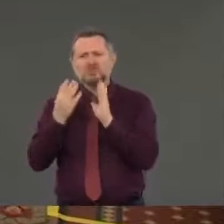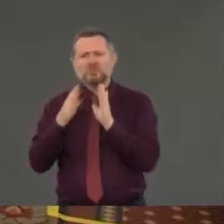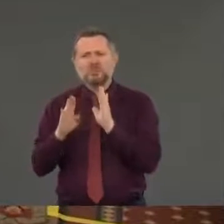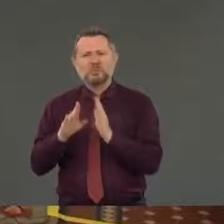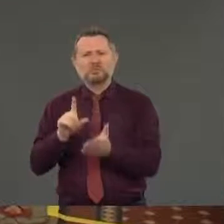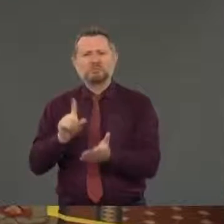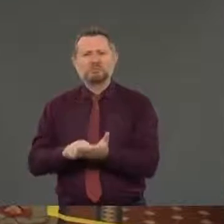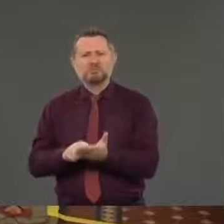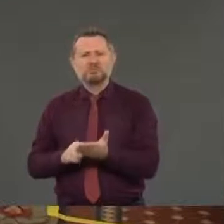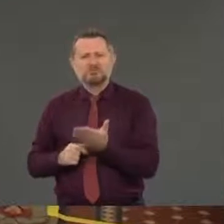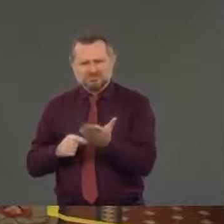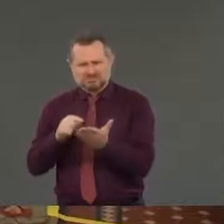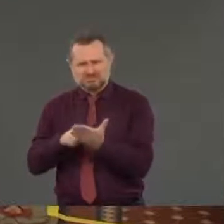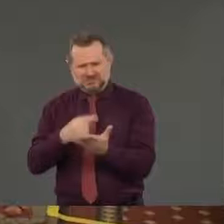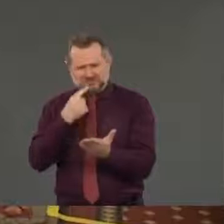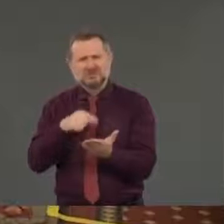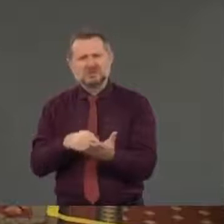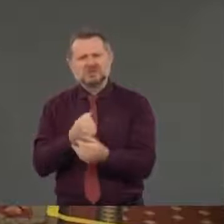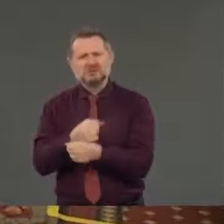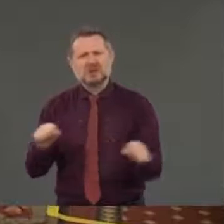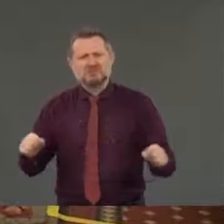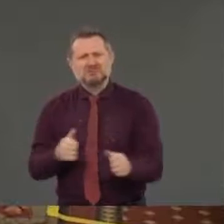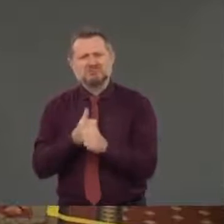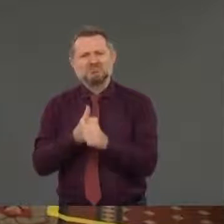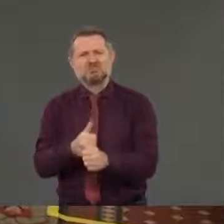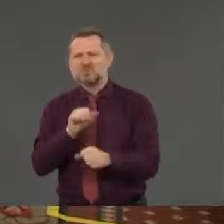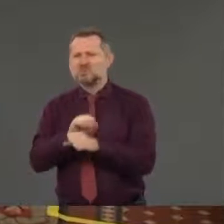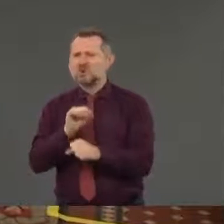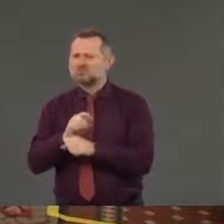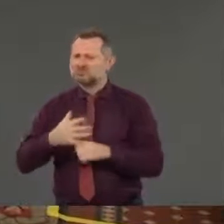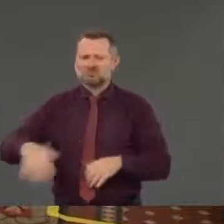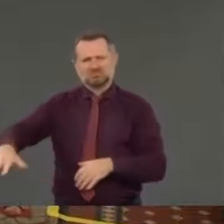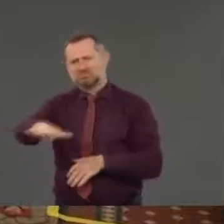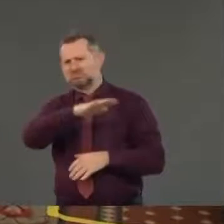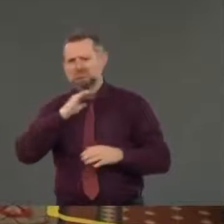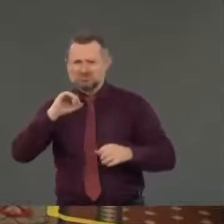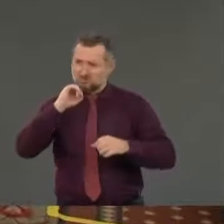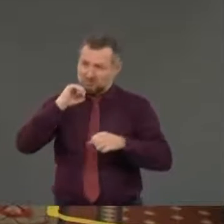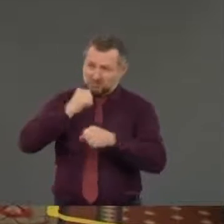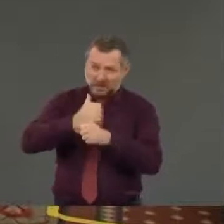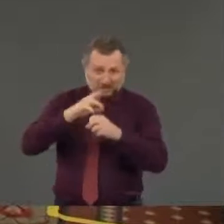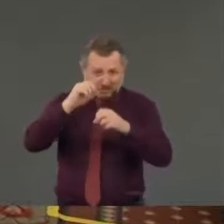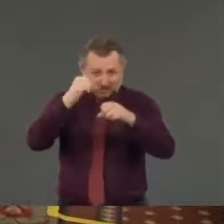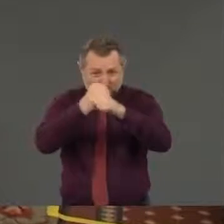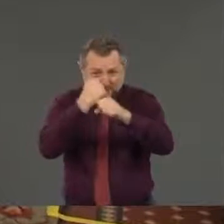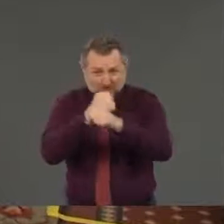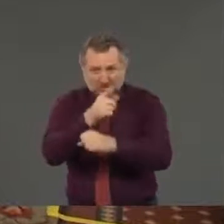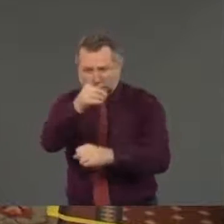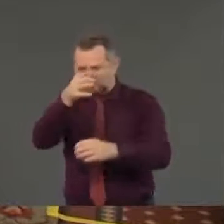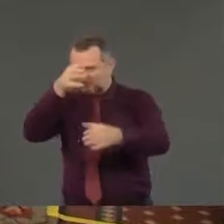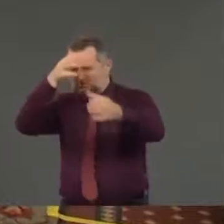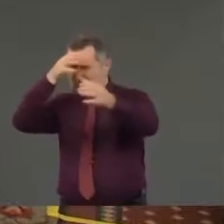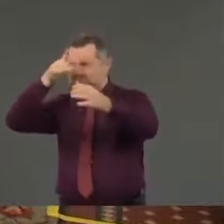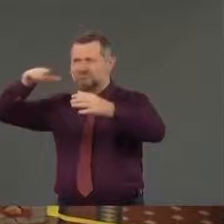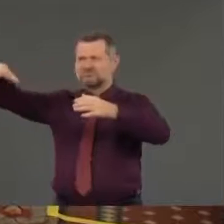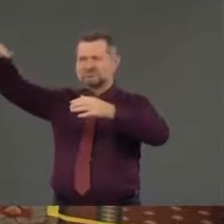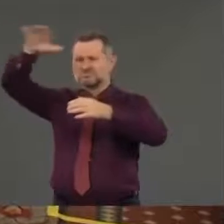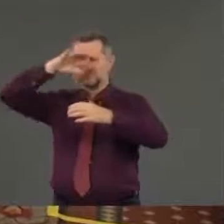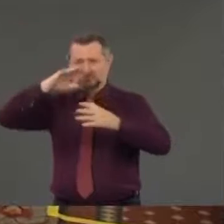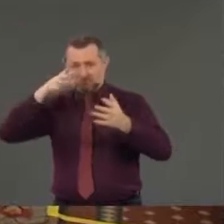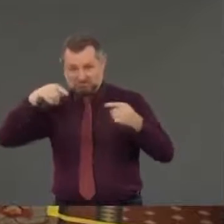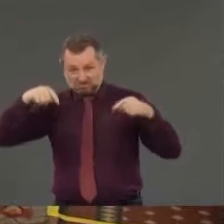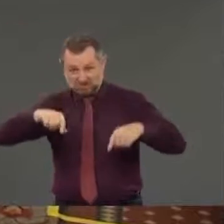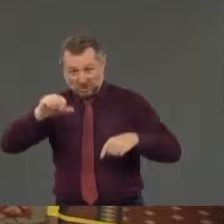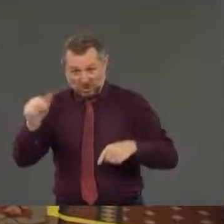to reopen because so many people are employed by them. Based on the data, if you're familiar with the Capital Region data, is the general consensus,